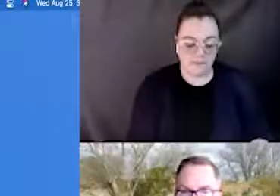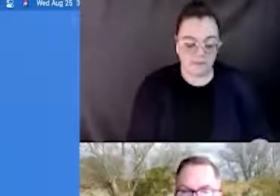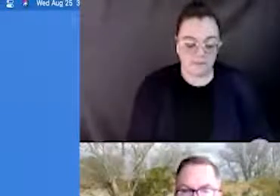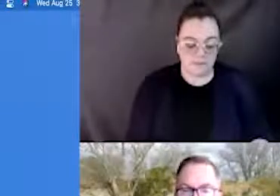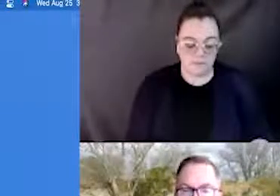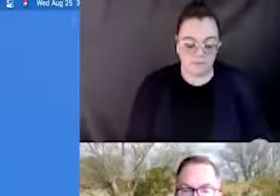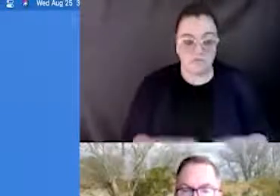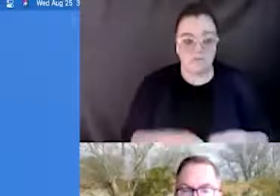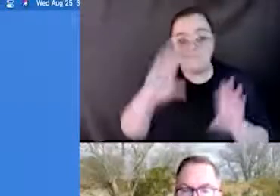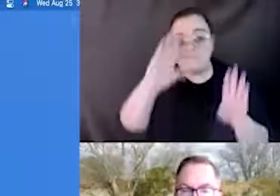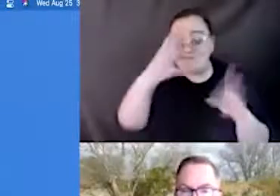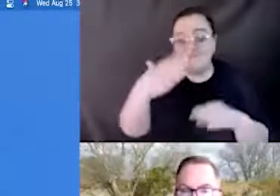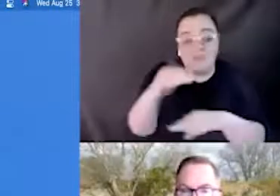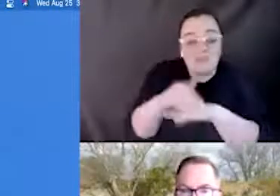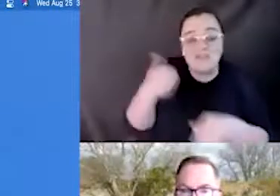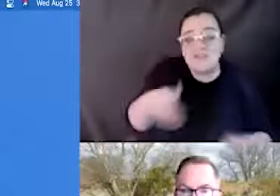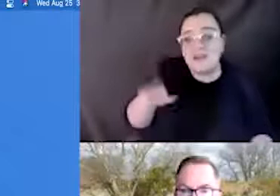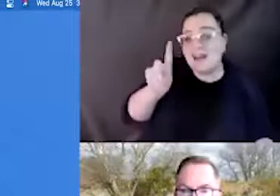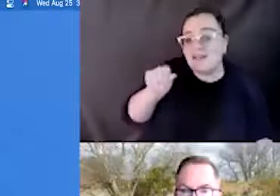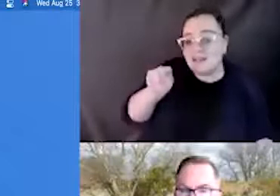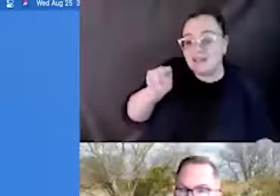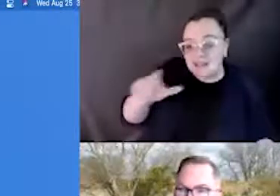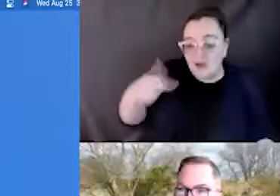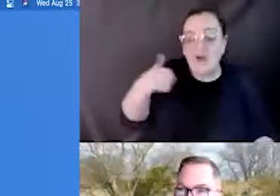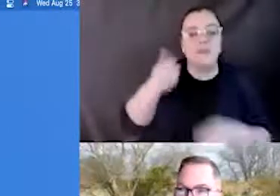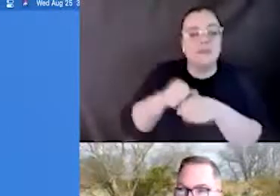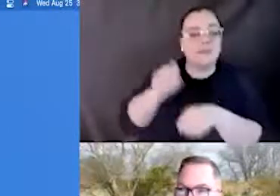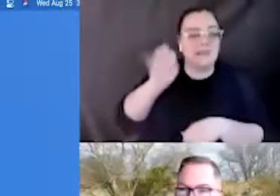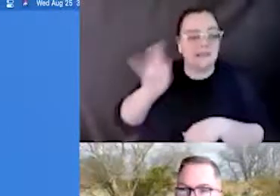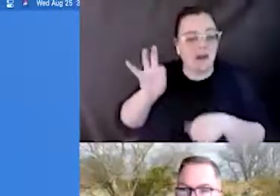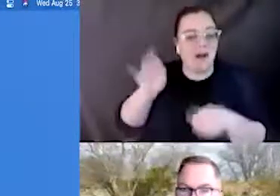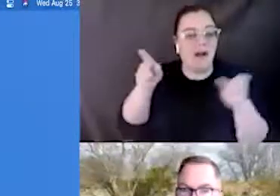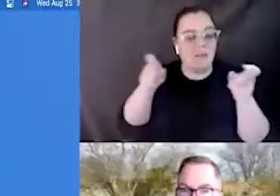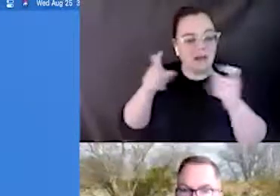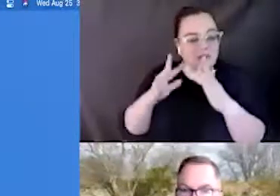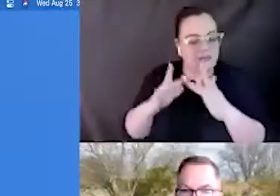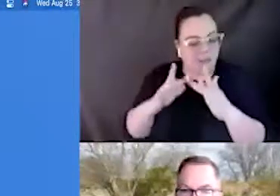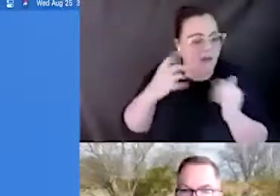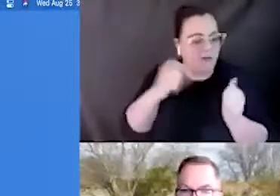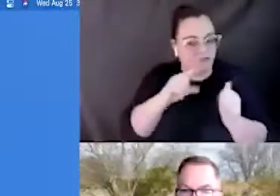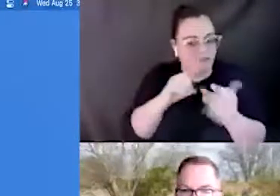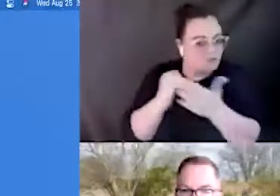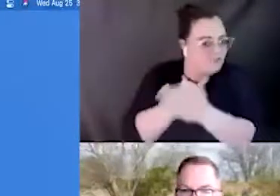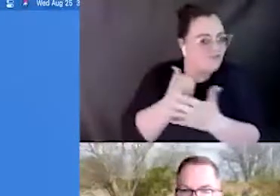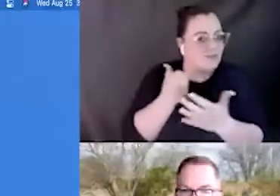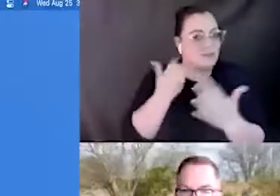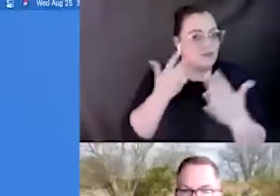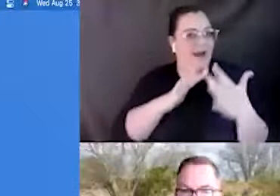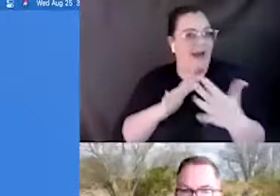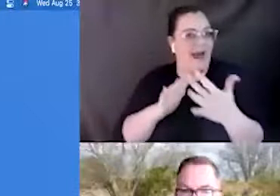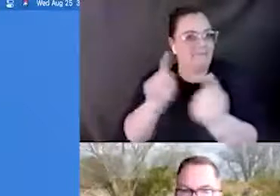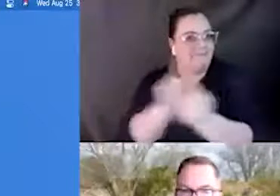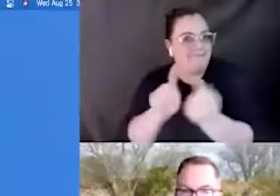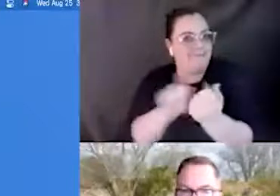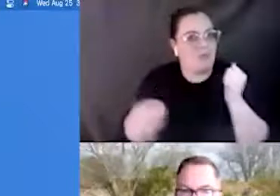Humsey. I'm with the City and County of San Francisco, and I manage the Neighborhood Empowerment Network. And I've had a chance to connect and meet with many of you in the past, and just want to